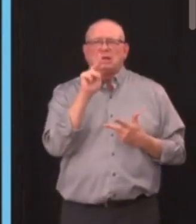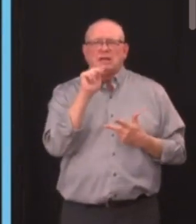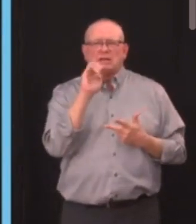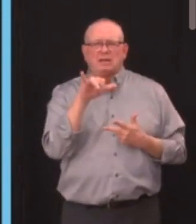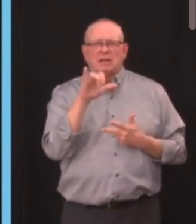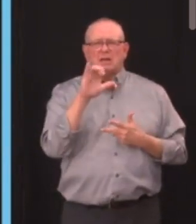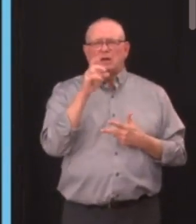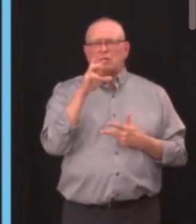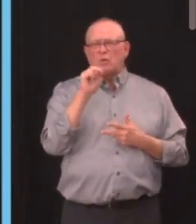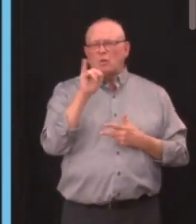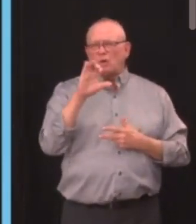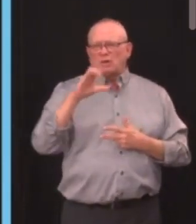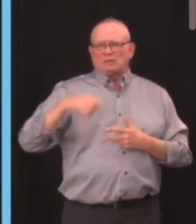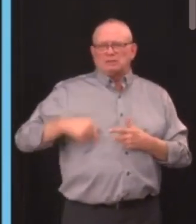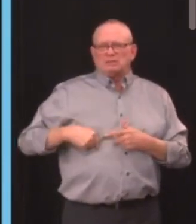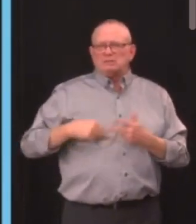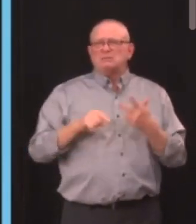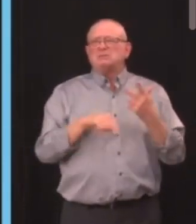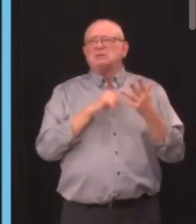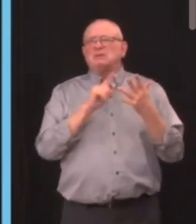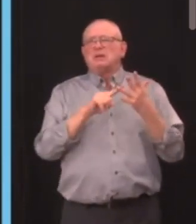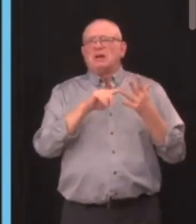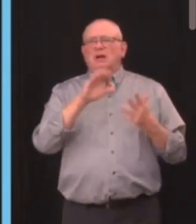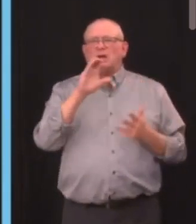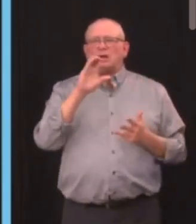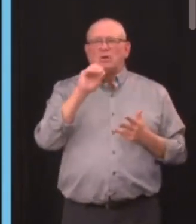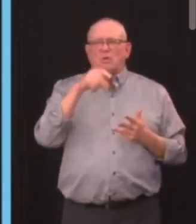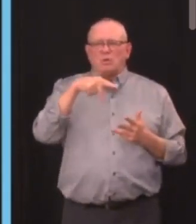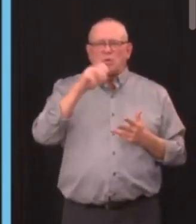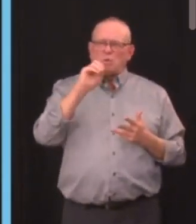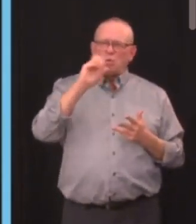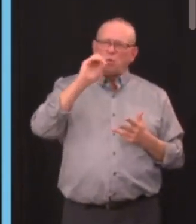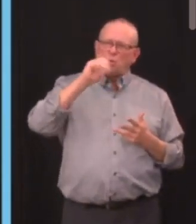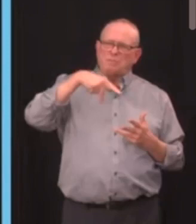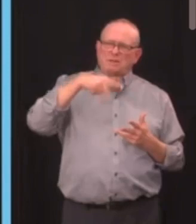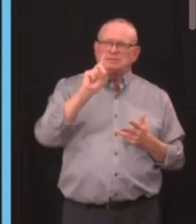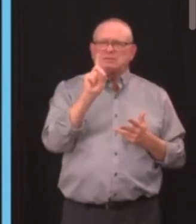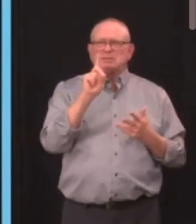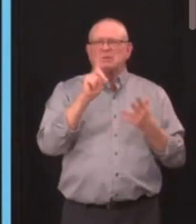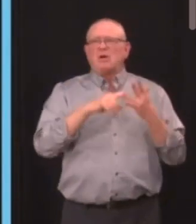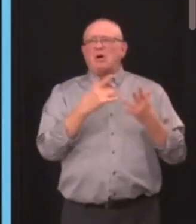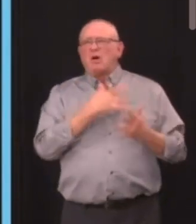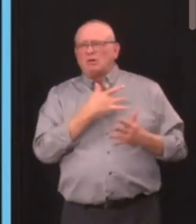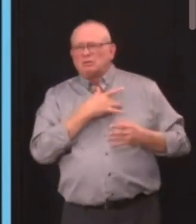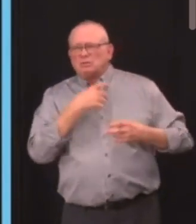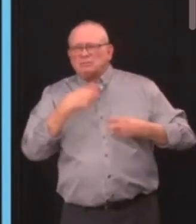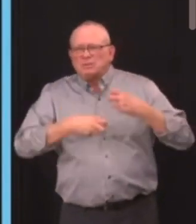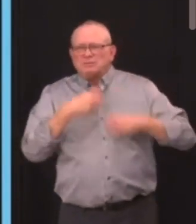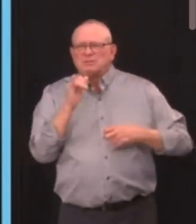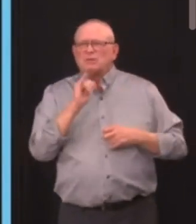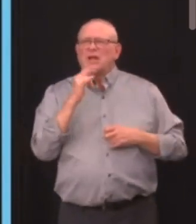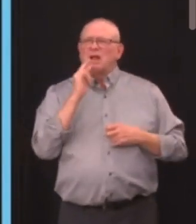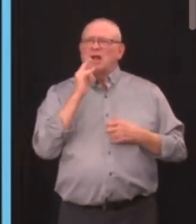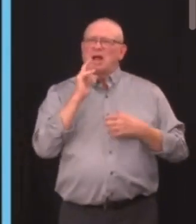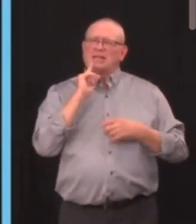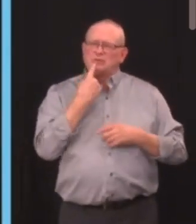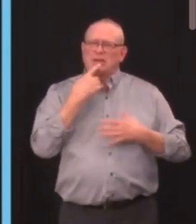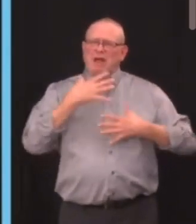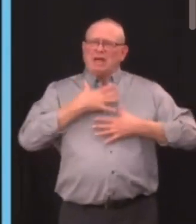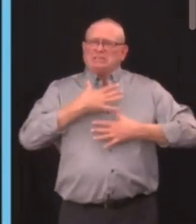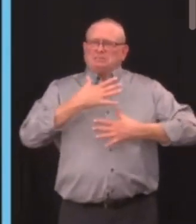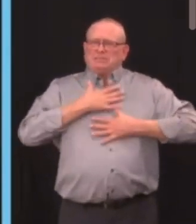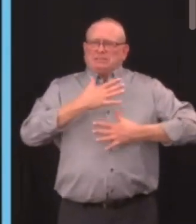heart failure, COPD, and moderate to severe asthma. Based on this review, I'm pleased to announce that we're